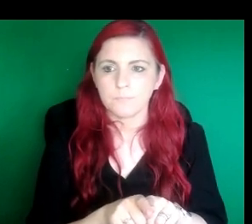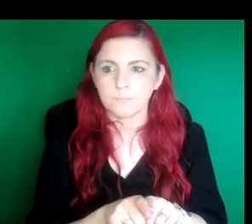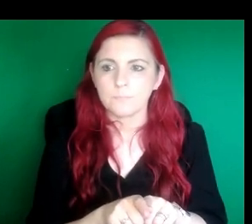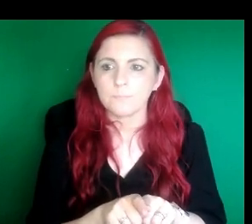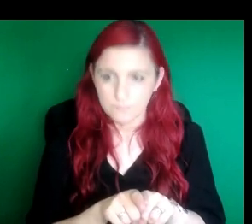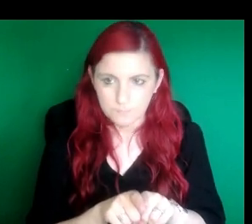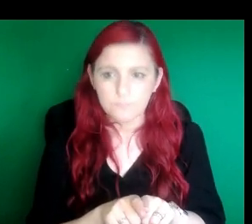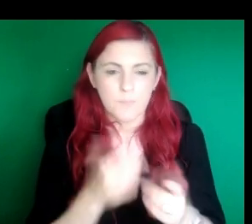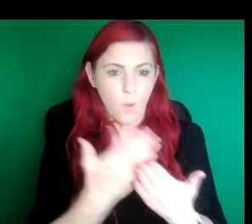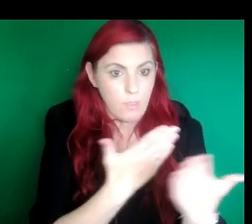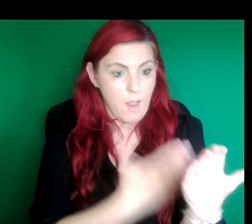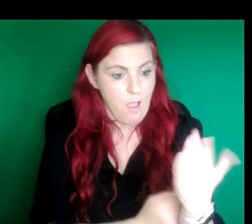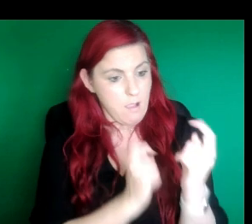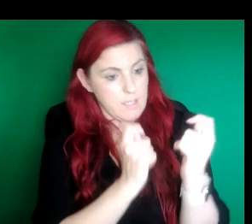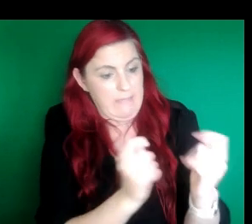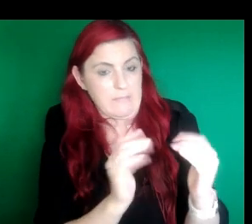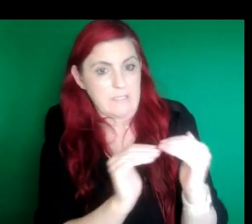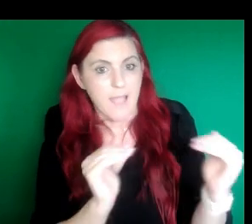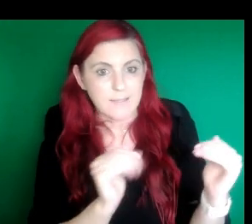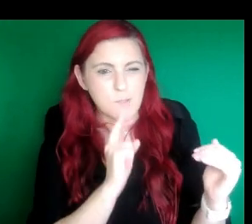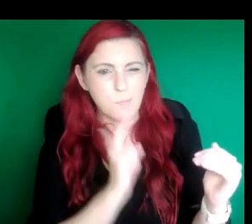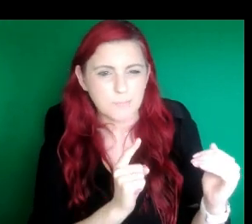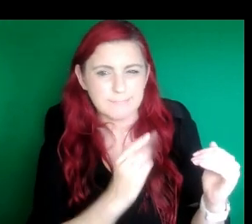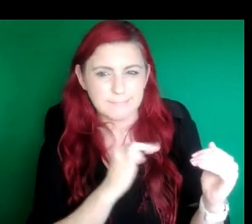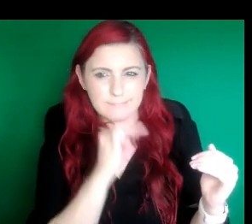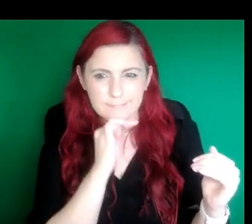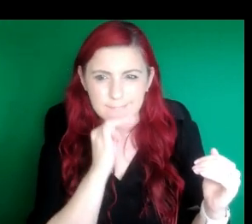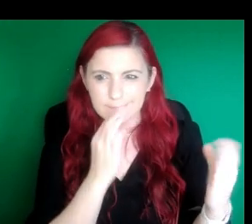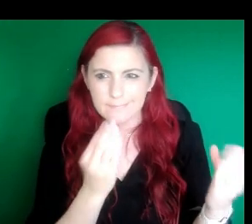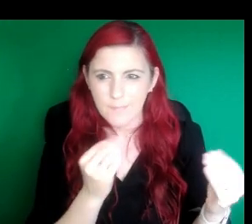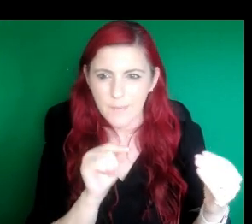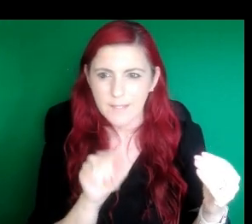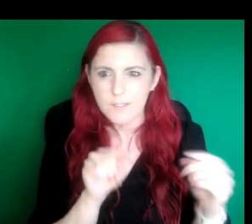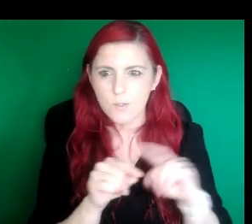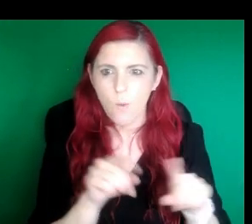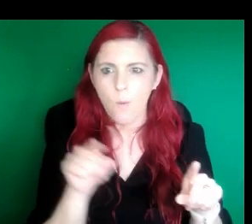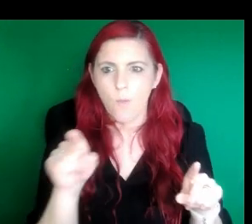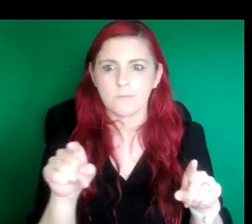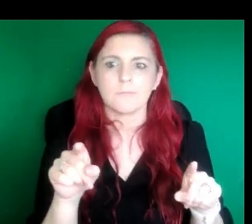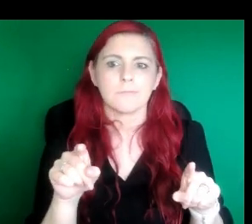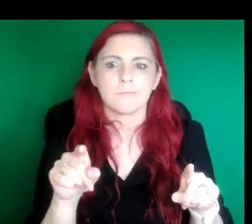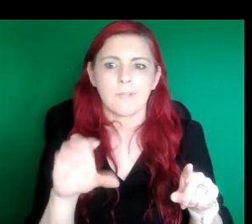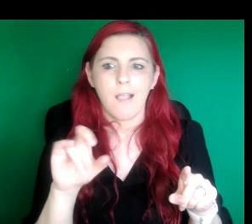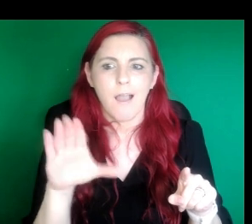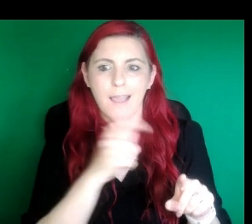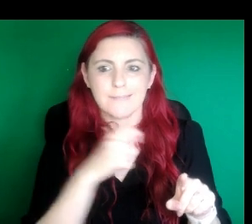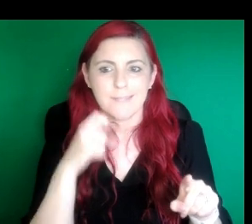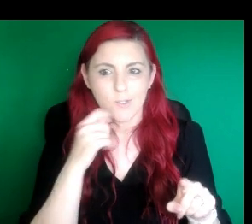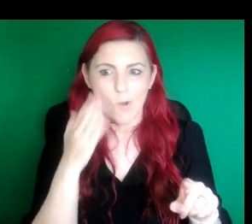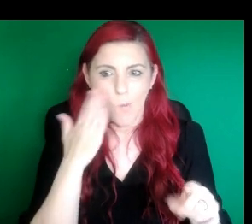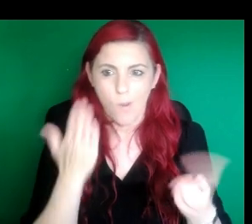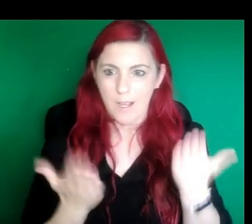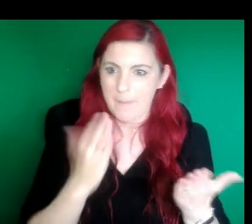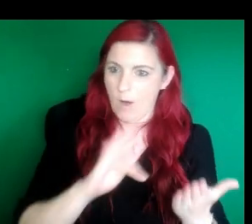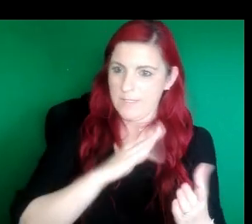Was something that I think all the laws had talked about. And Collier talked about something really interesting. They need to prepare themselves, the